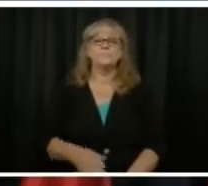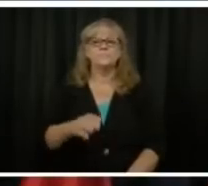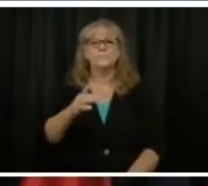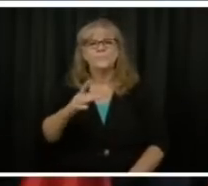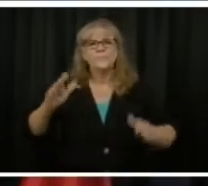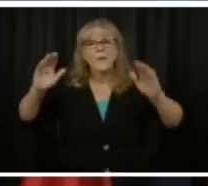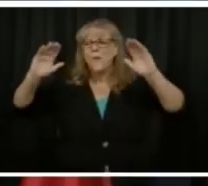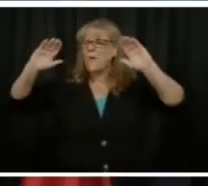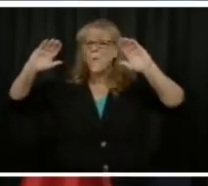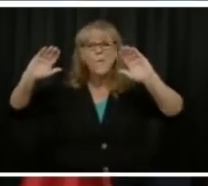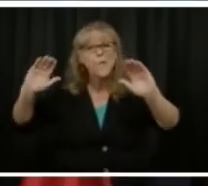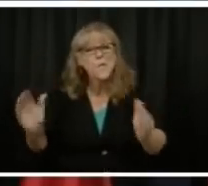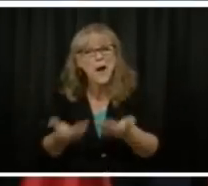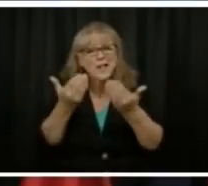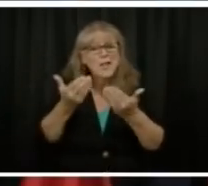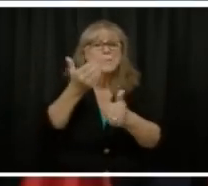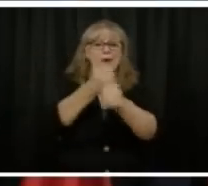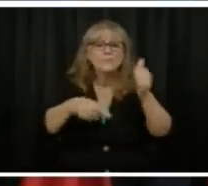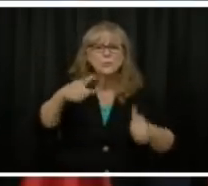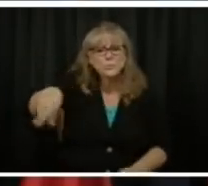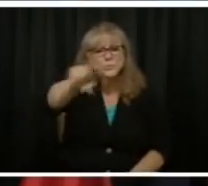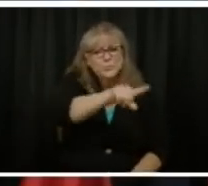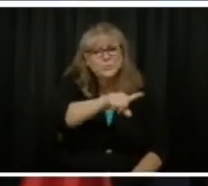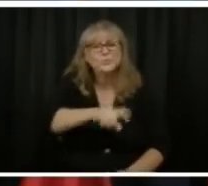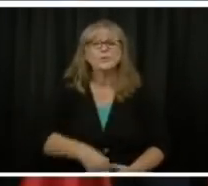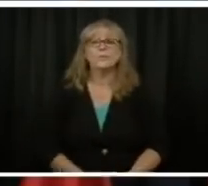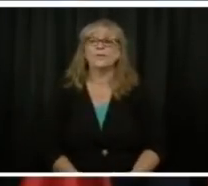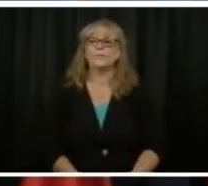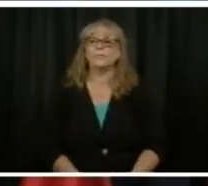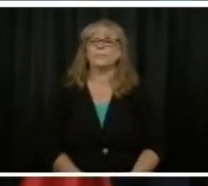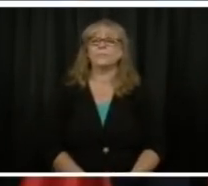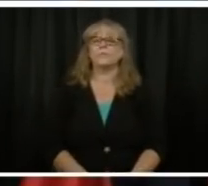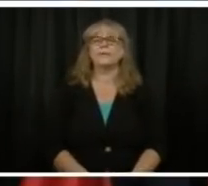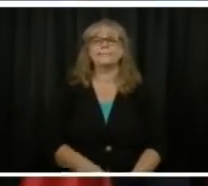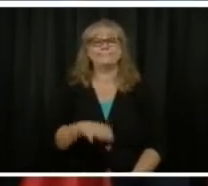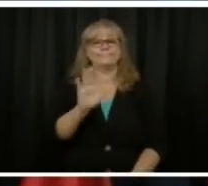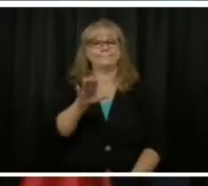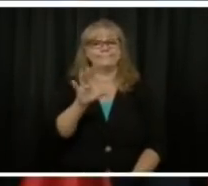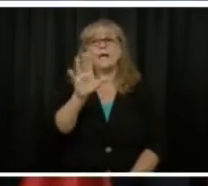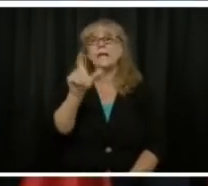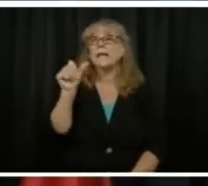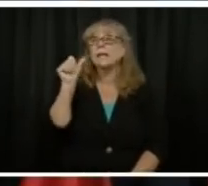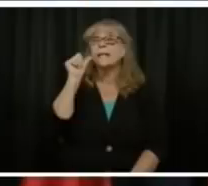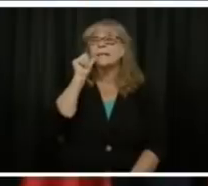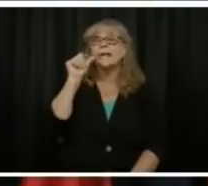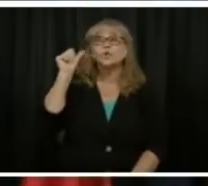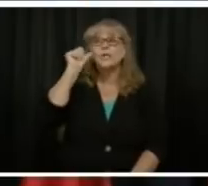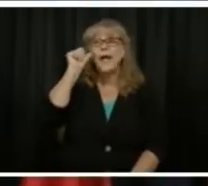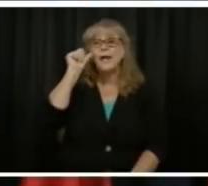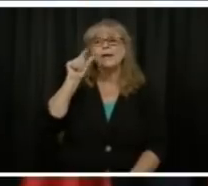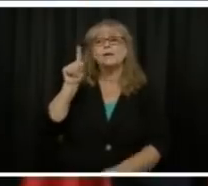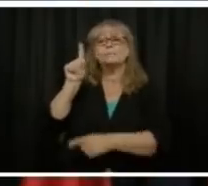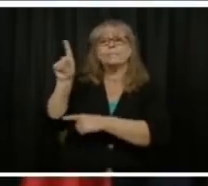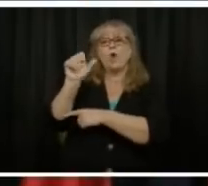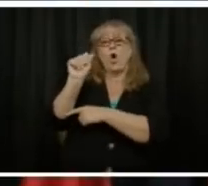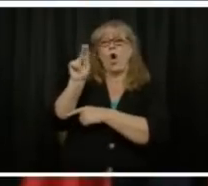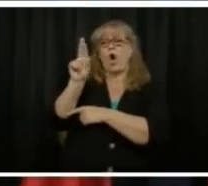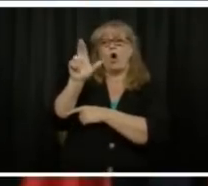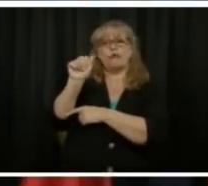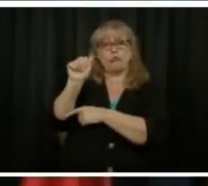Welcome, everybody. I want to start by saying, yesterday was the anniversary of the Aurora theater shooting,